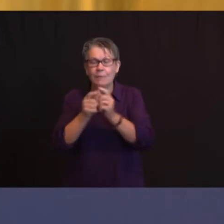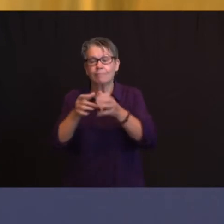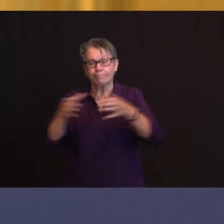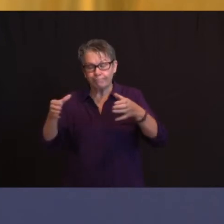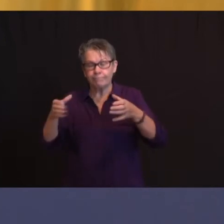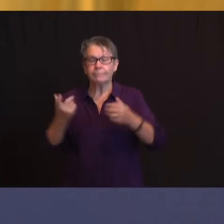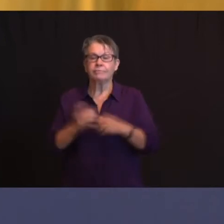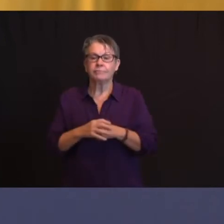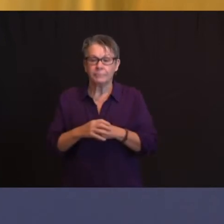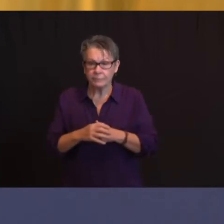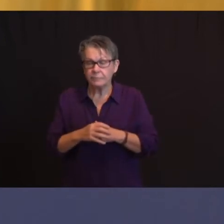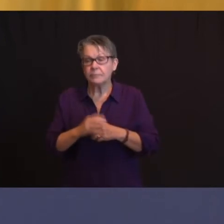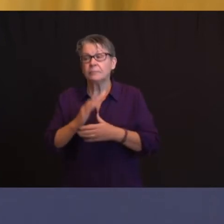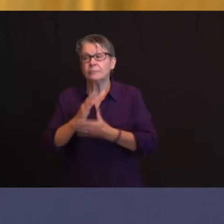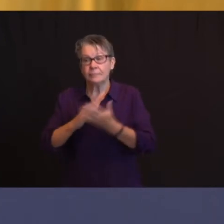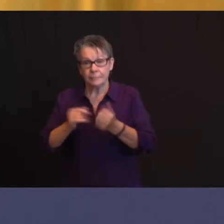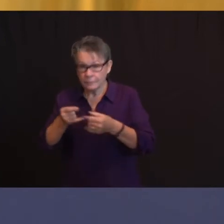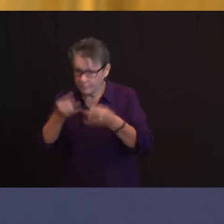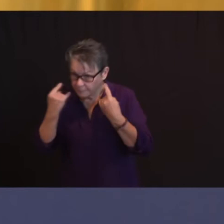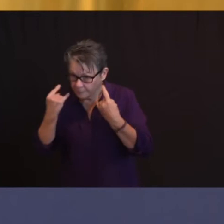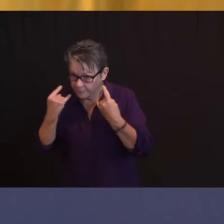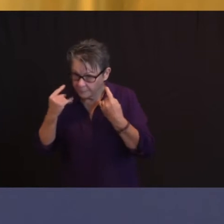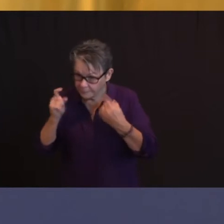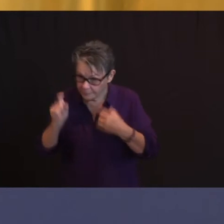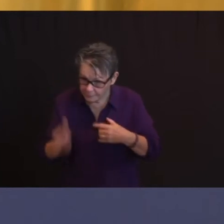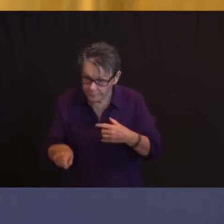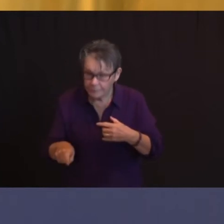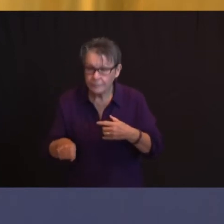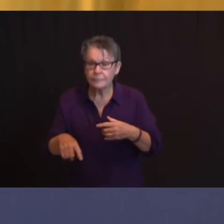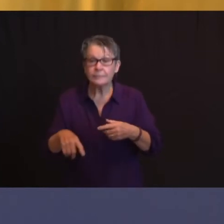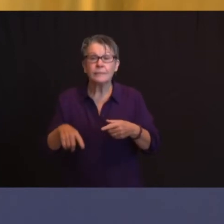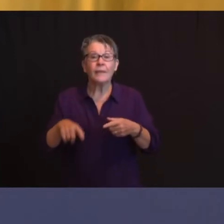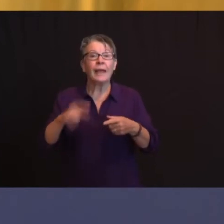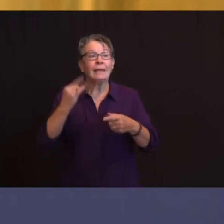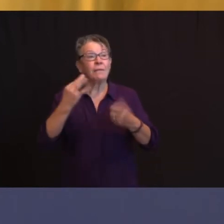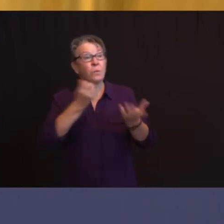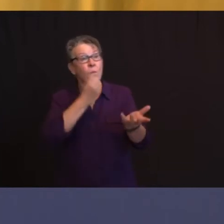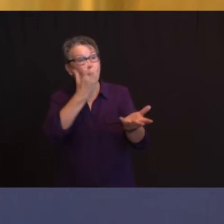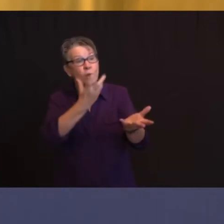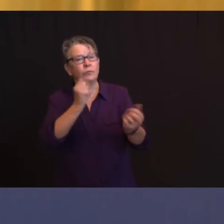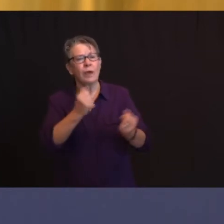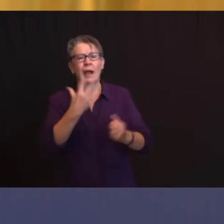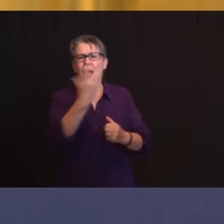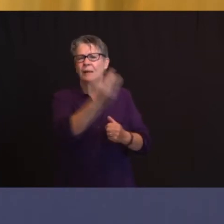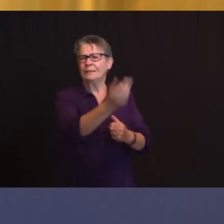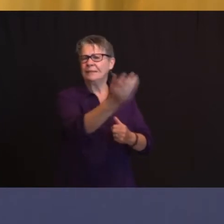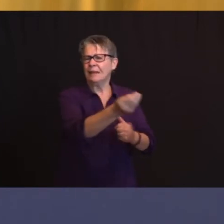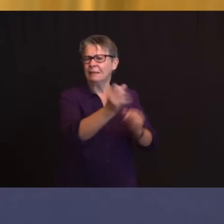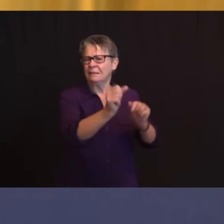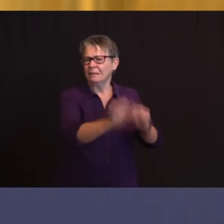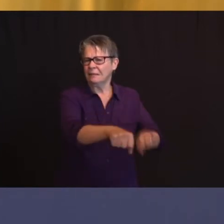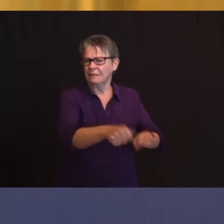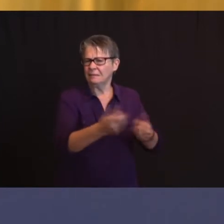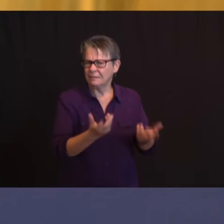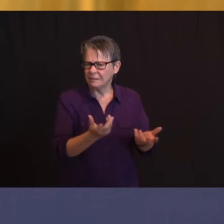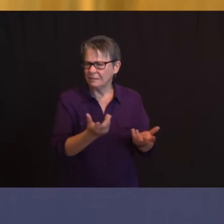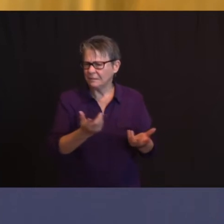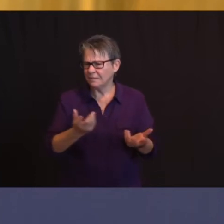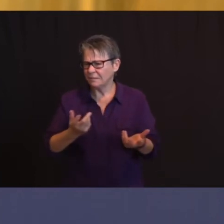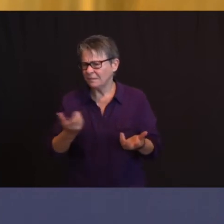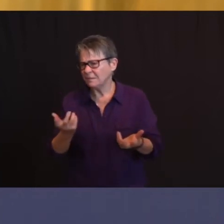positive. By the day, I think we get more and more convinced that this is real, that there will be multiple options, that it'll